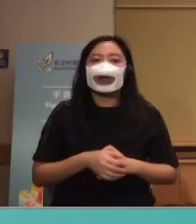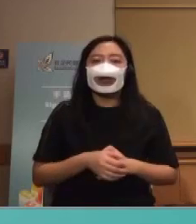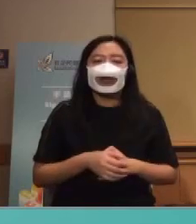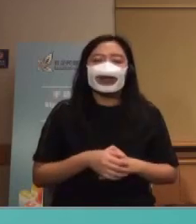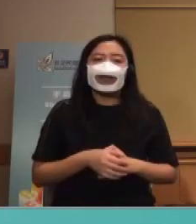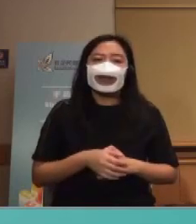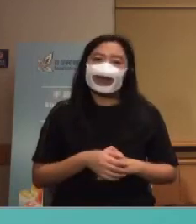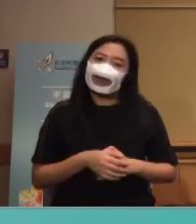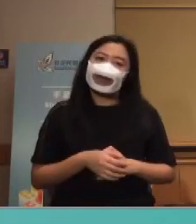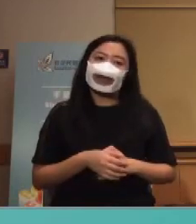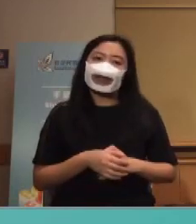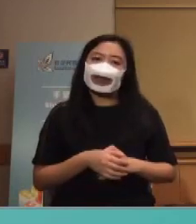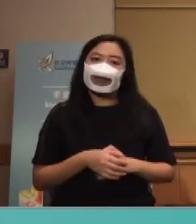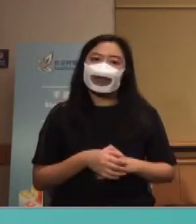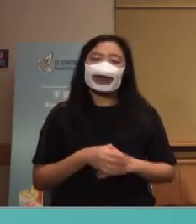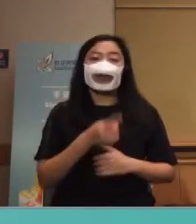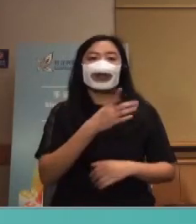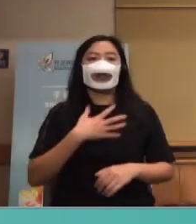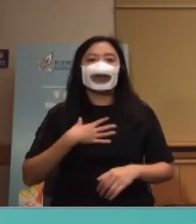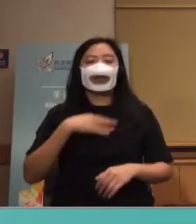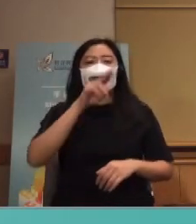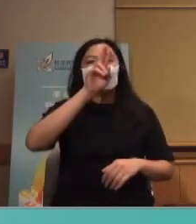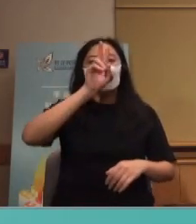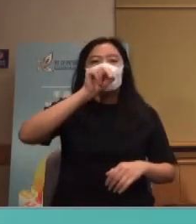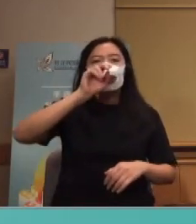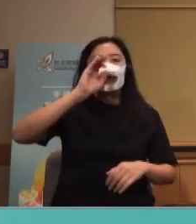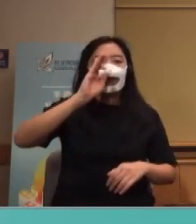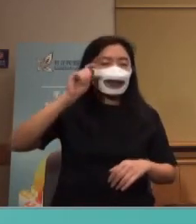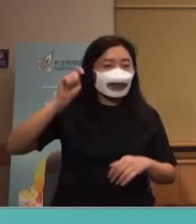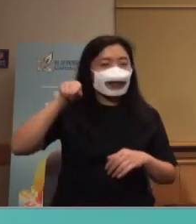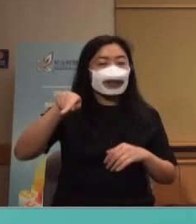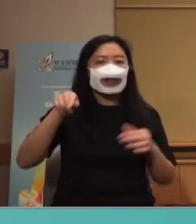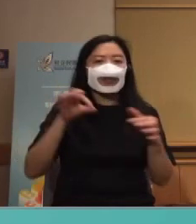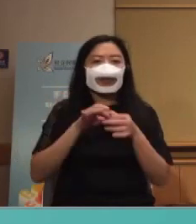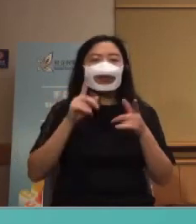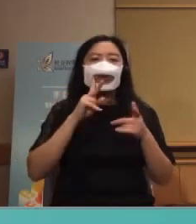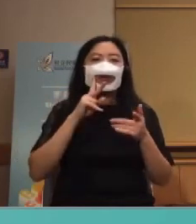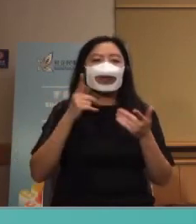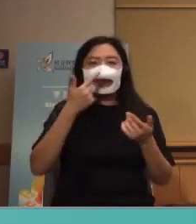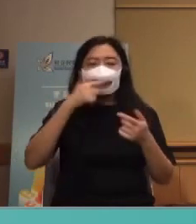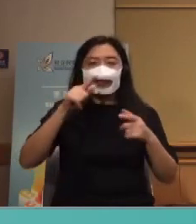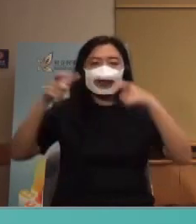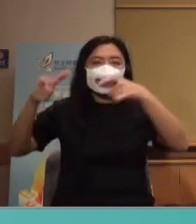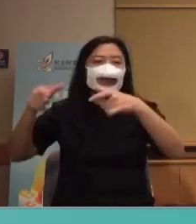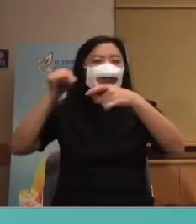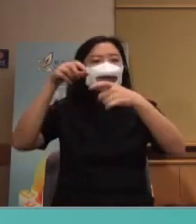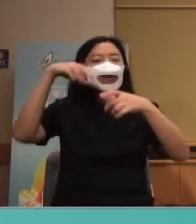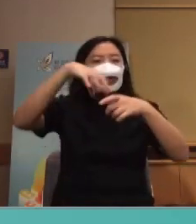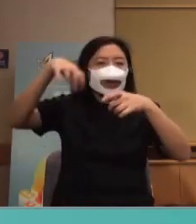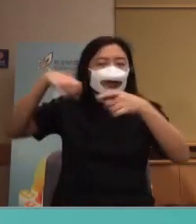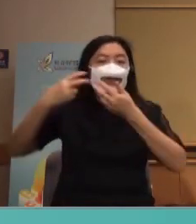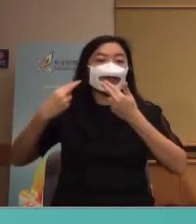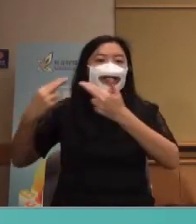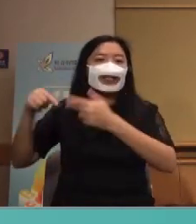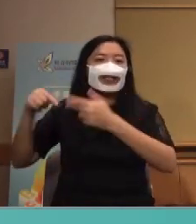for NFT, for a lot of this like blockchain technology, I think to me it's more than just the technology itself, but it's actually two